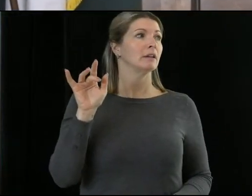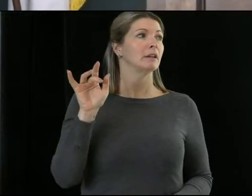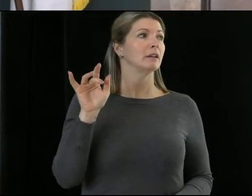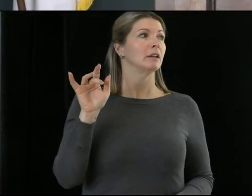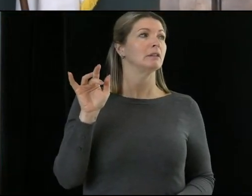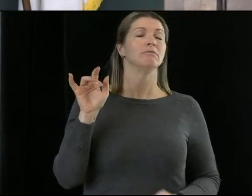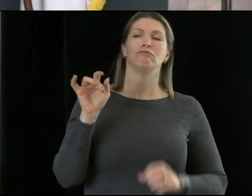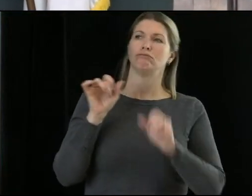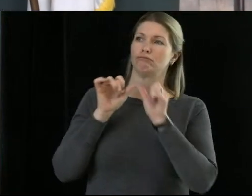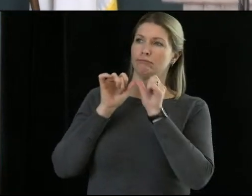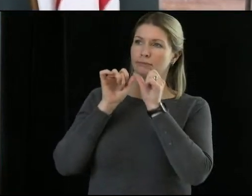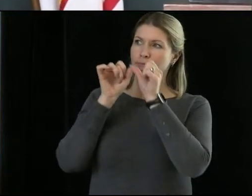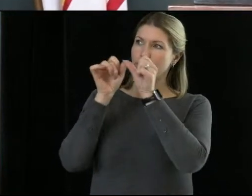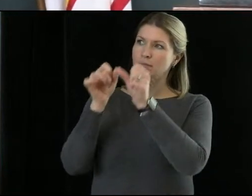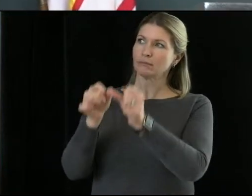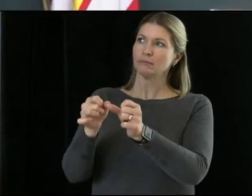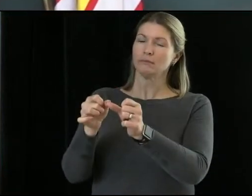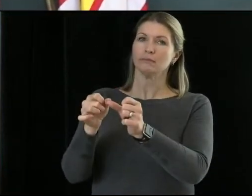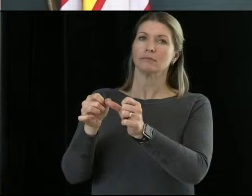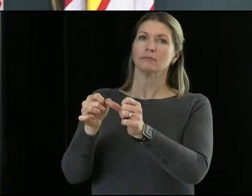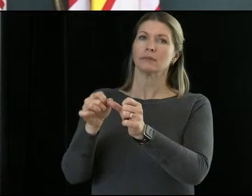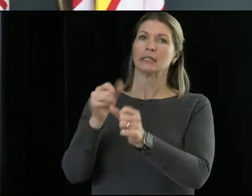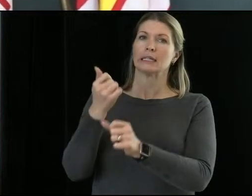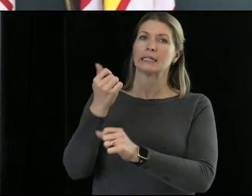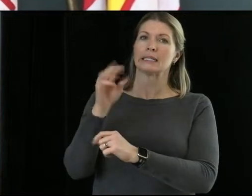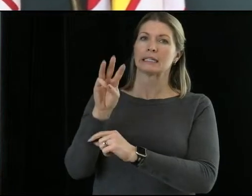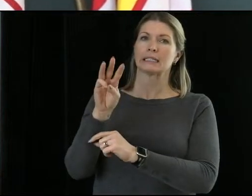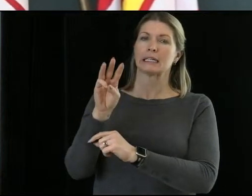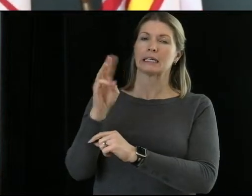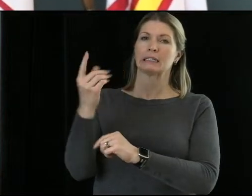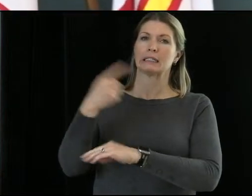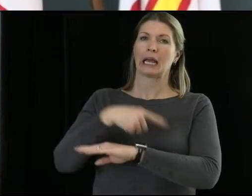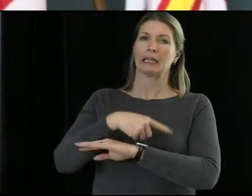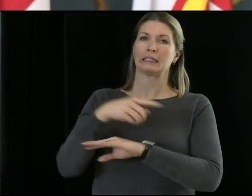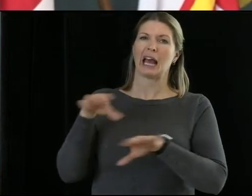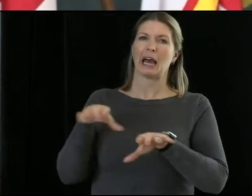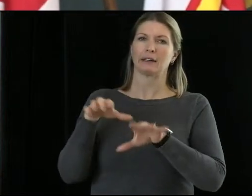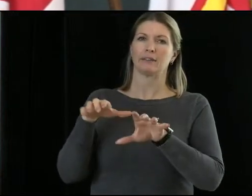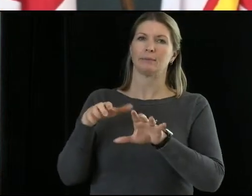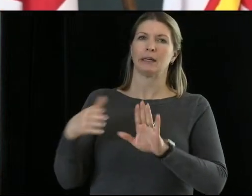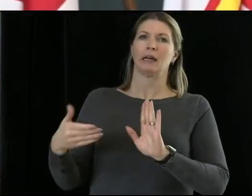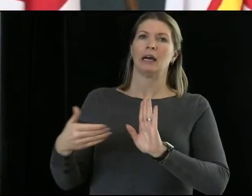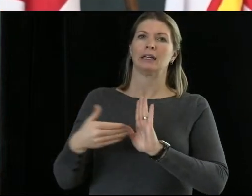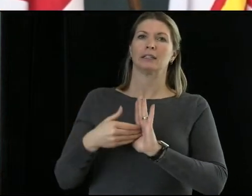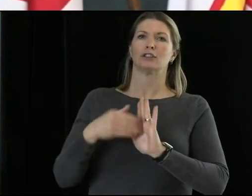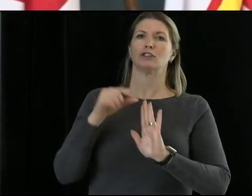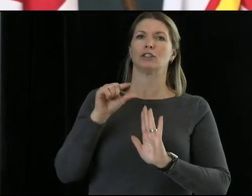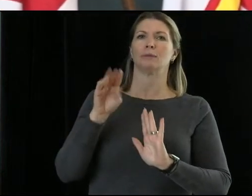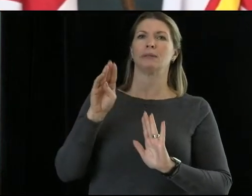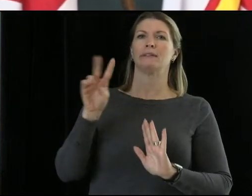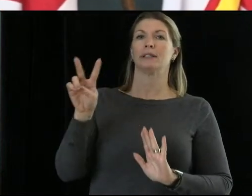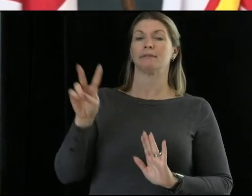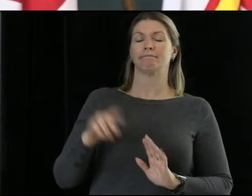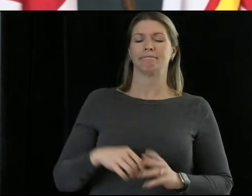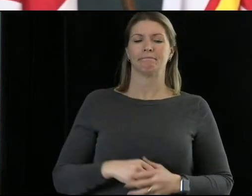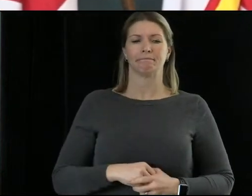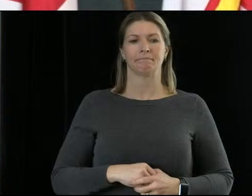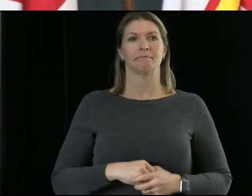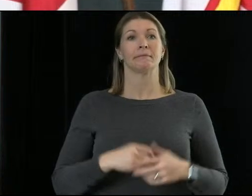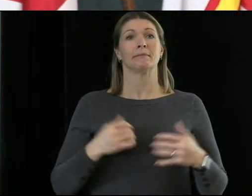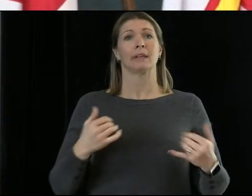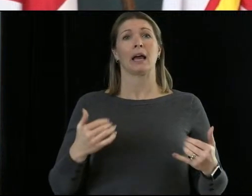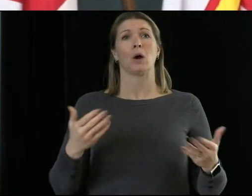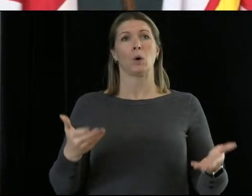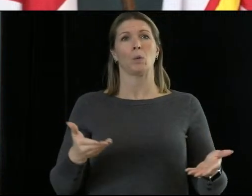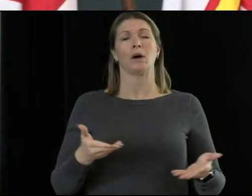and will be flown for the duration of the 16 days of activism against gender-based violence. Now,